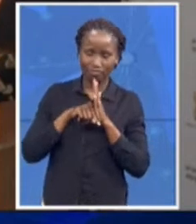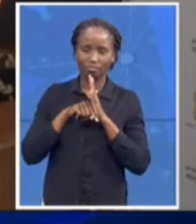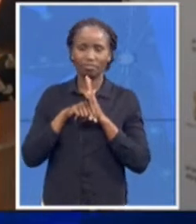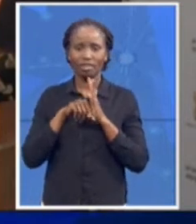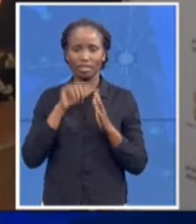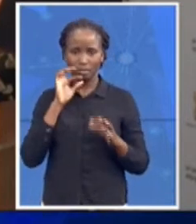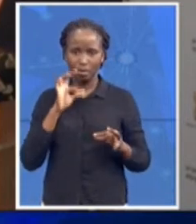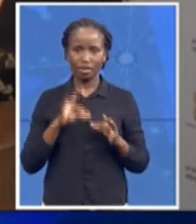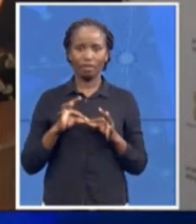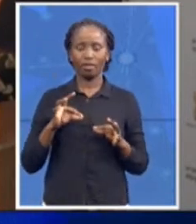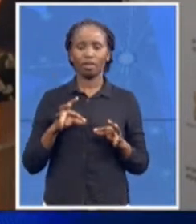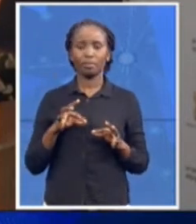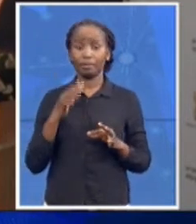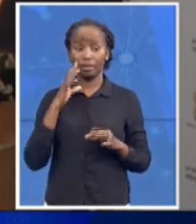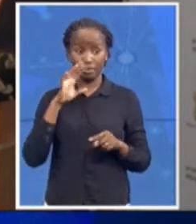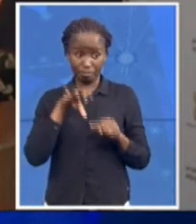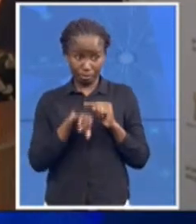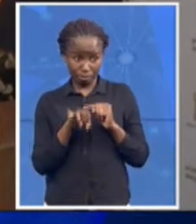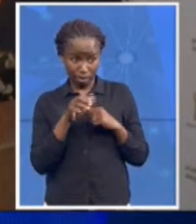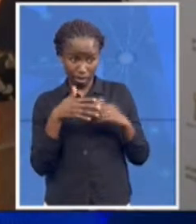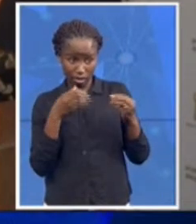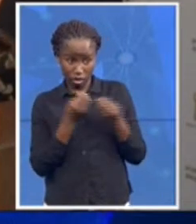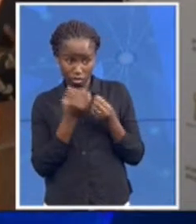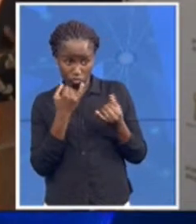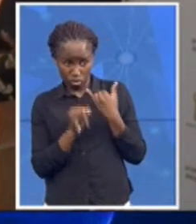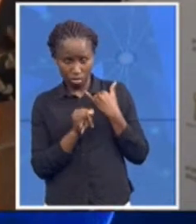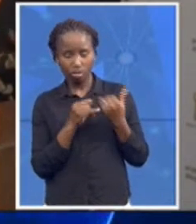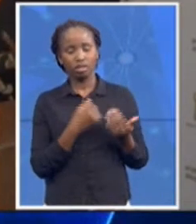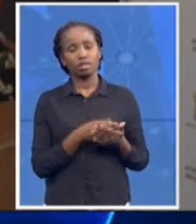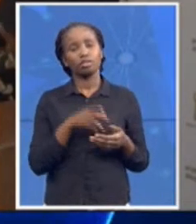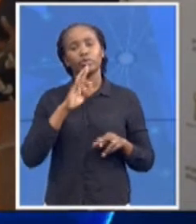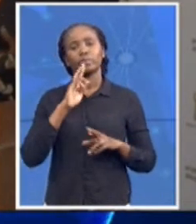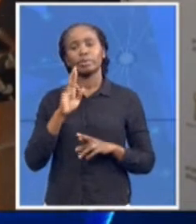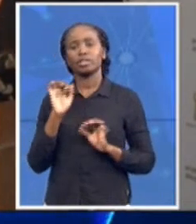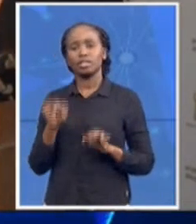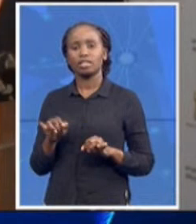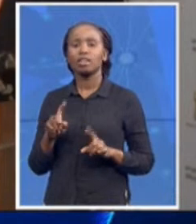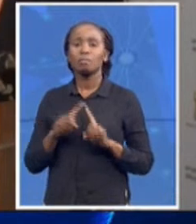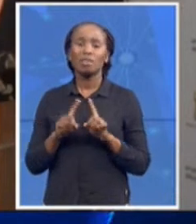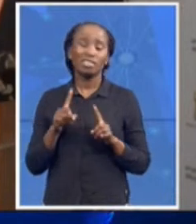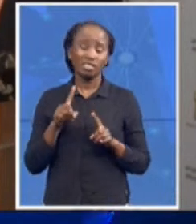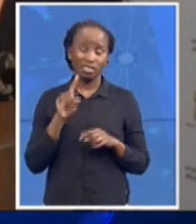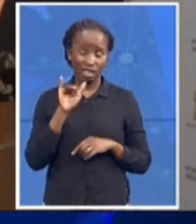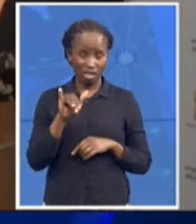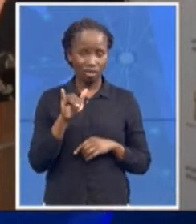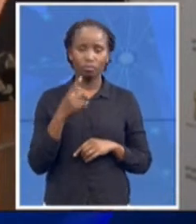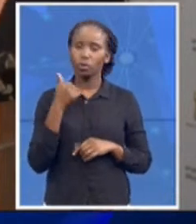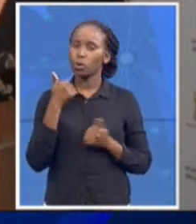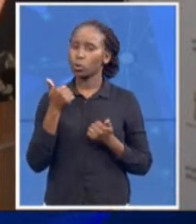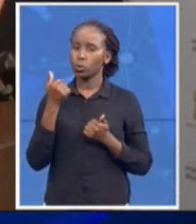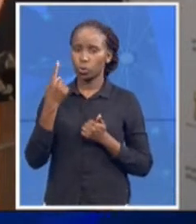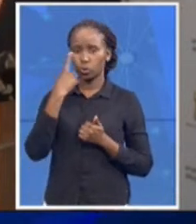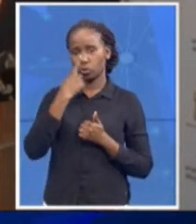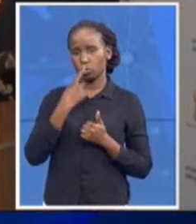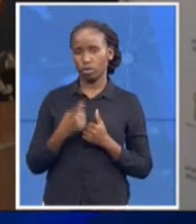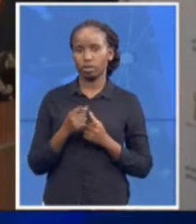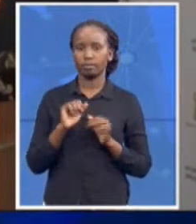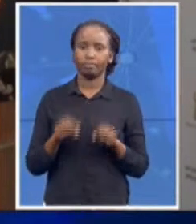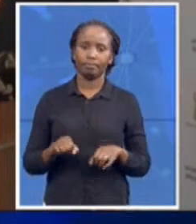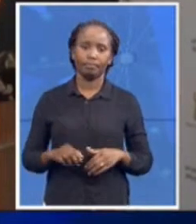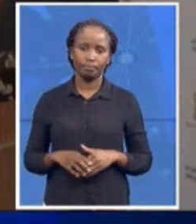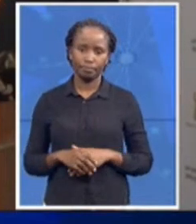to be reported. But that is a very good question to be asked in the light of the findings of the report.